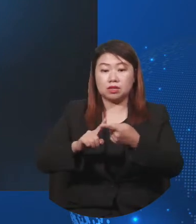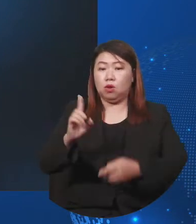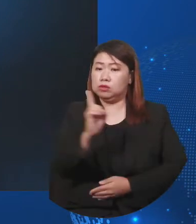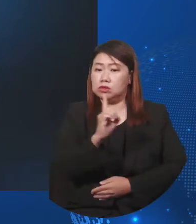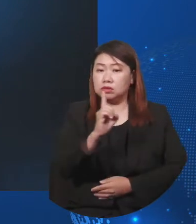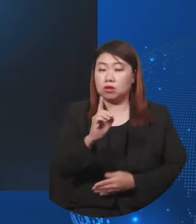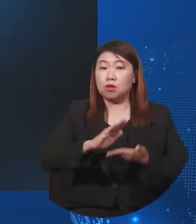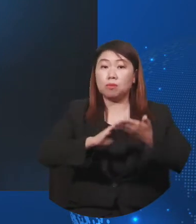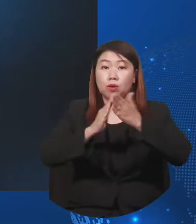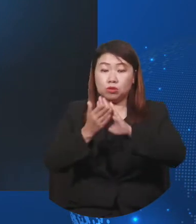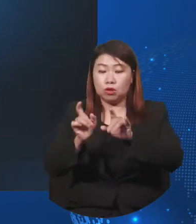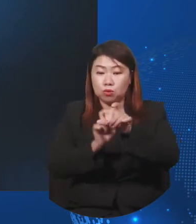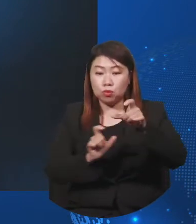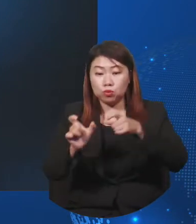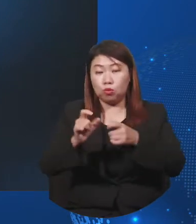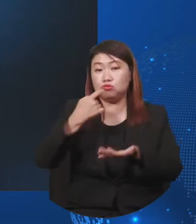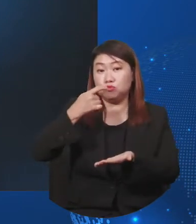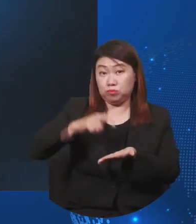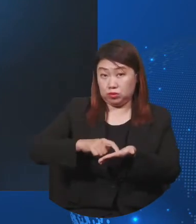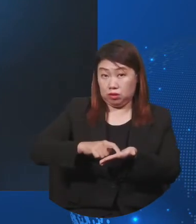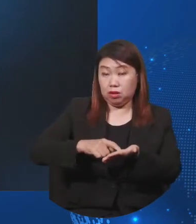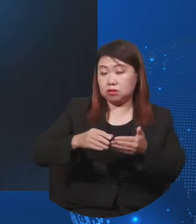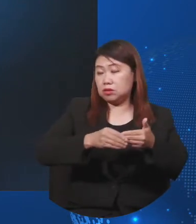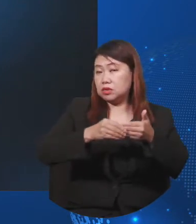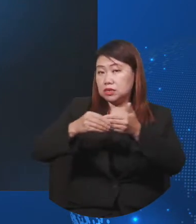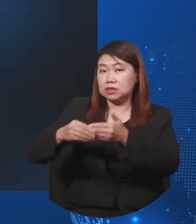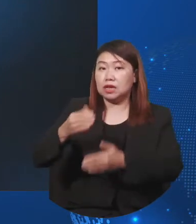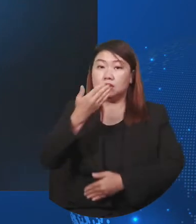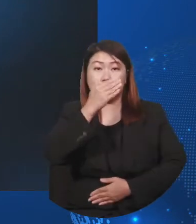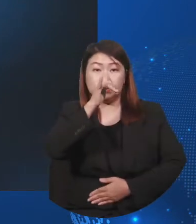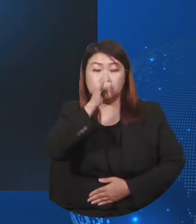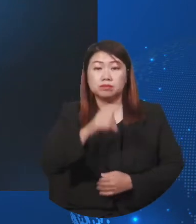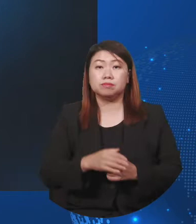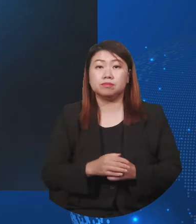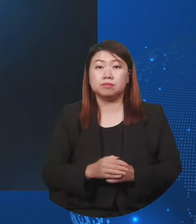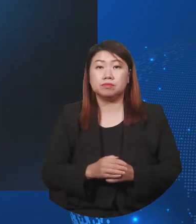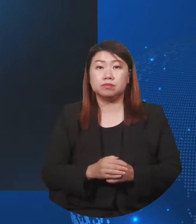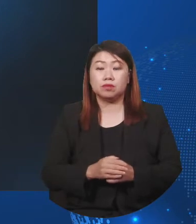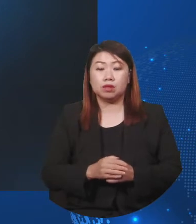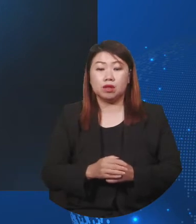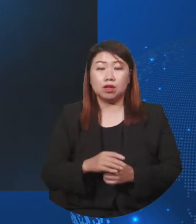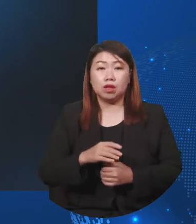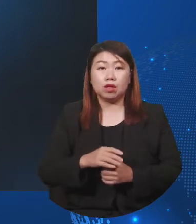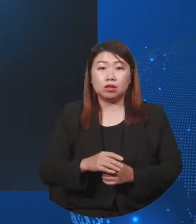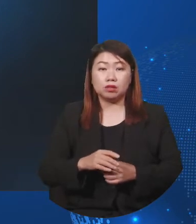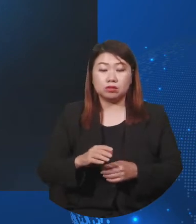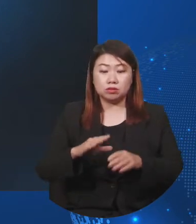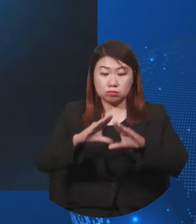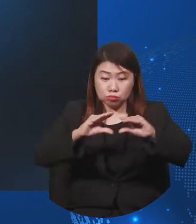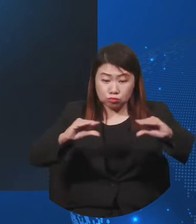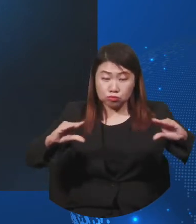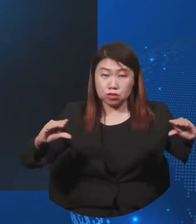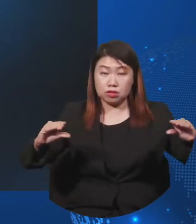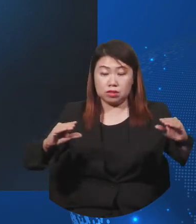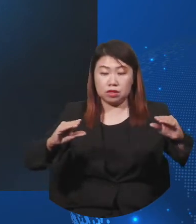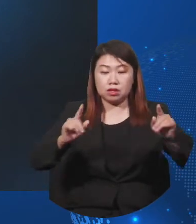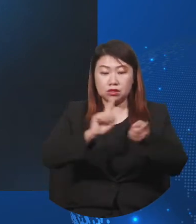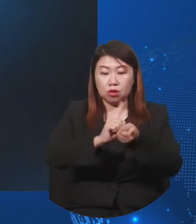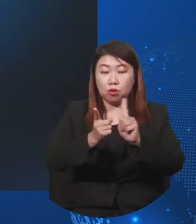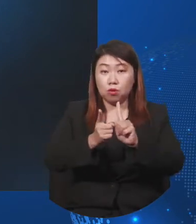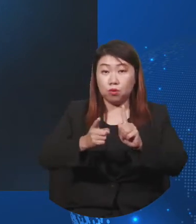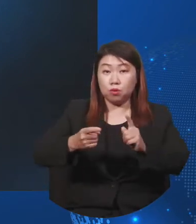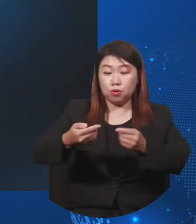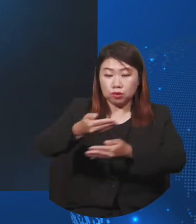heads of states, but rather more organically from all institutions around the world. At UN Office